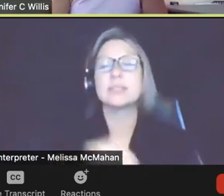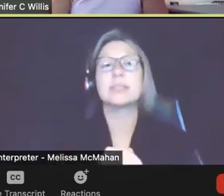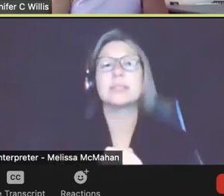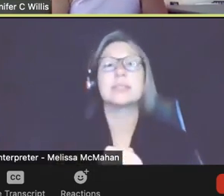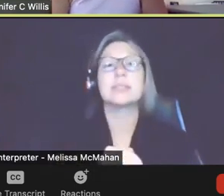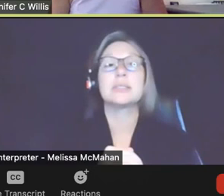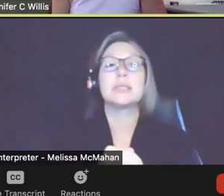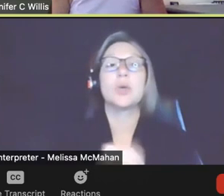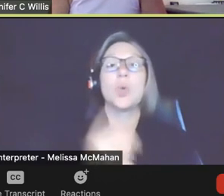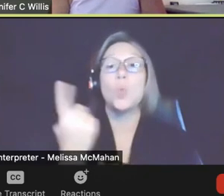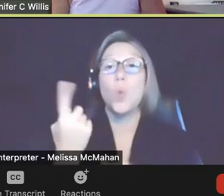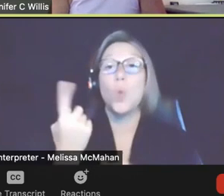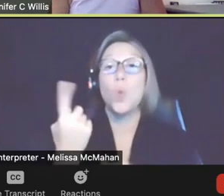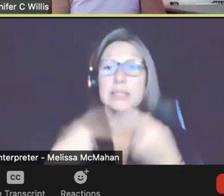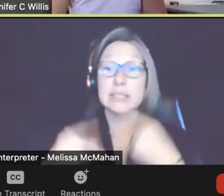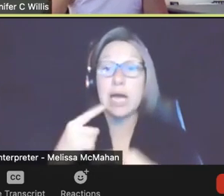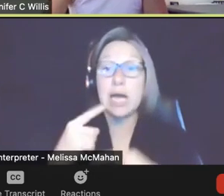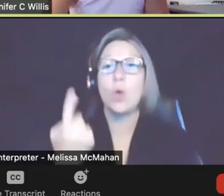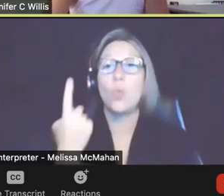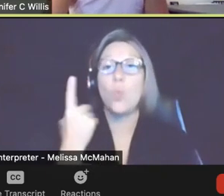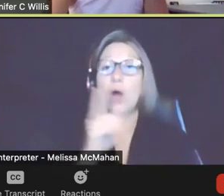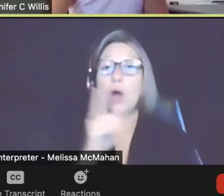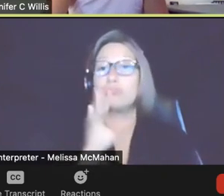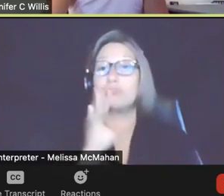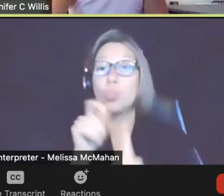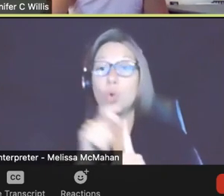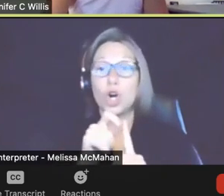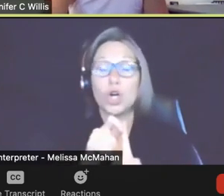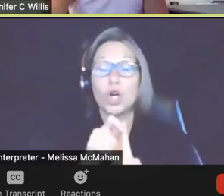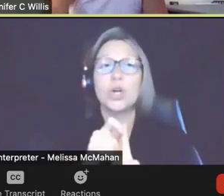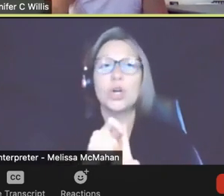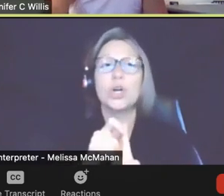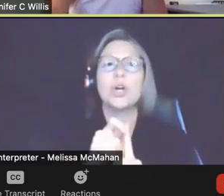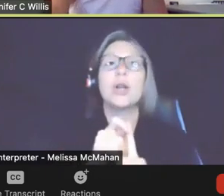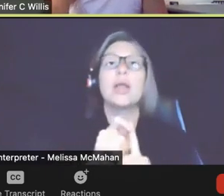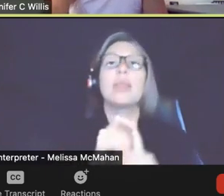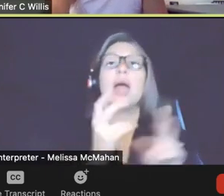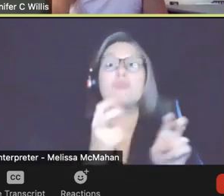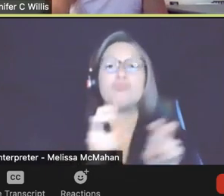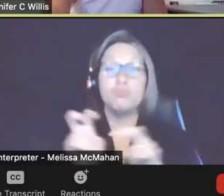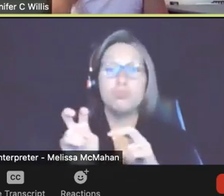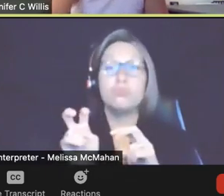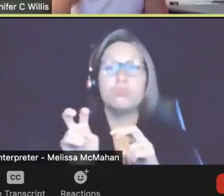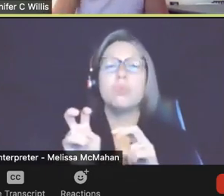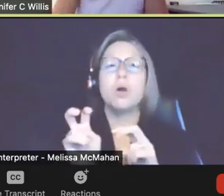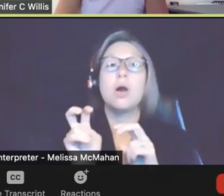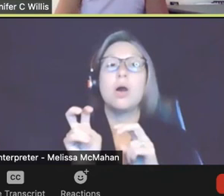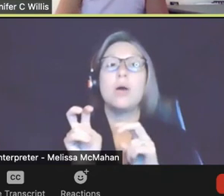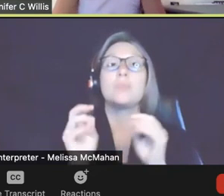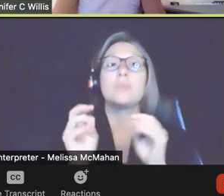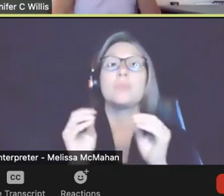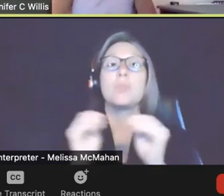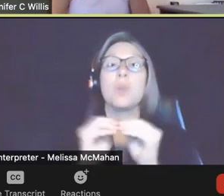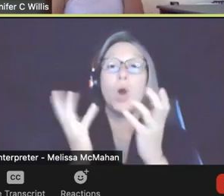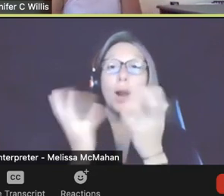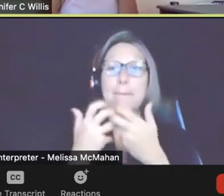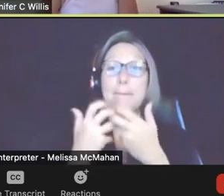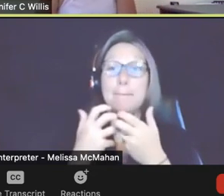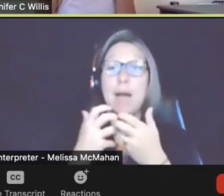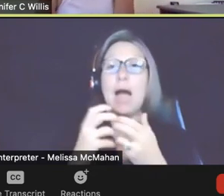Again, single signs or single spoken words. And then when we move into more combined language,